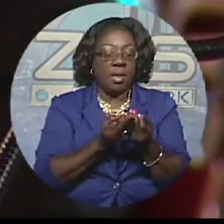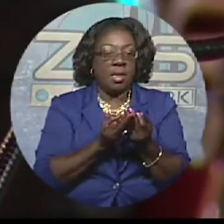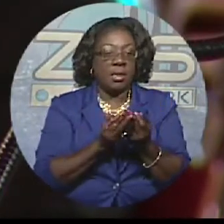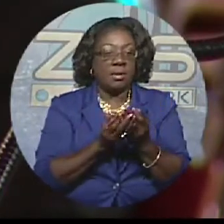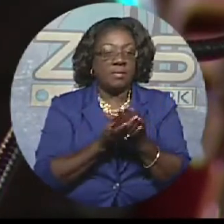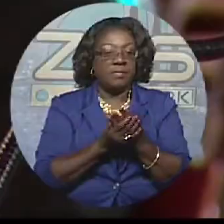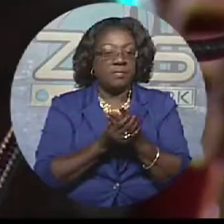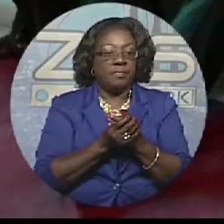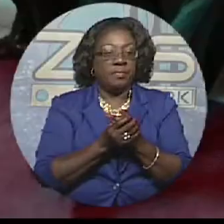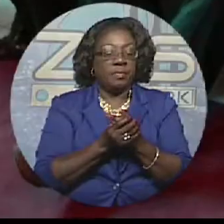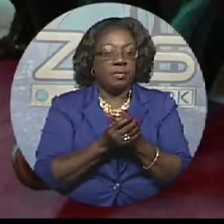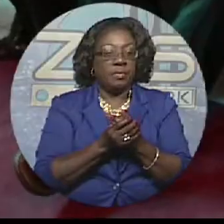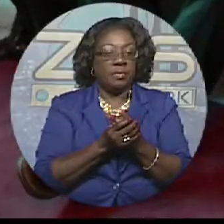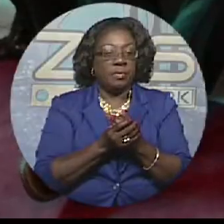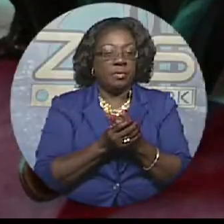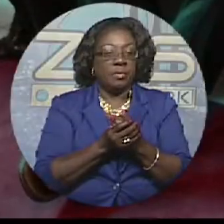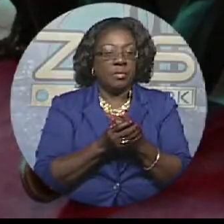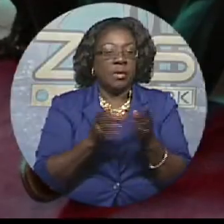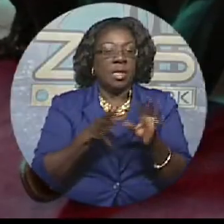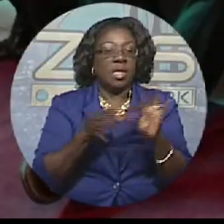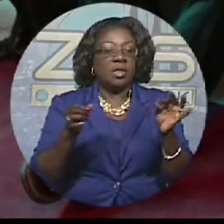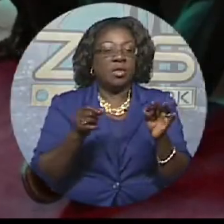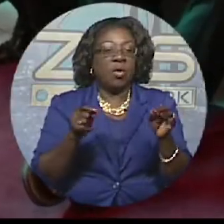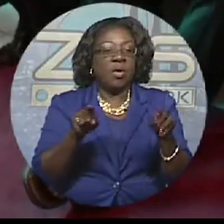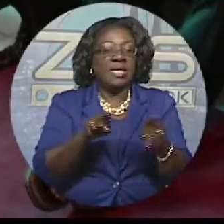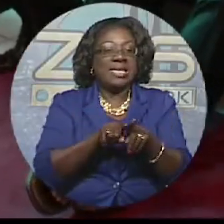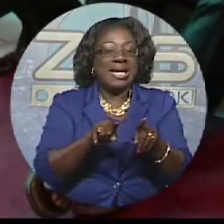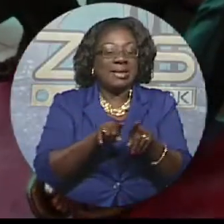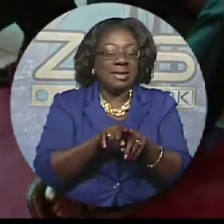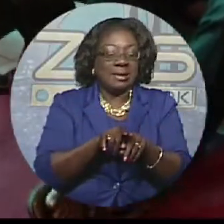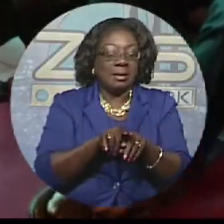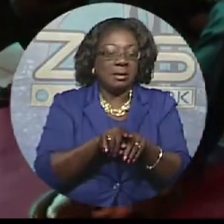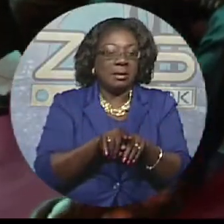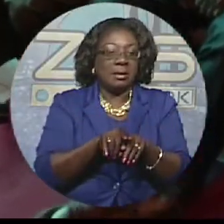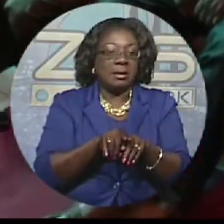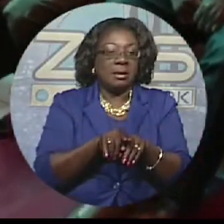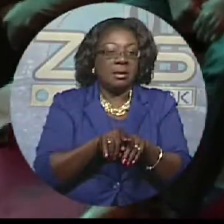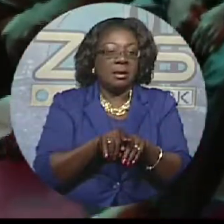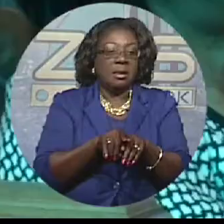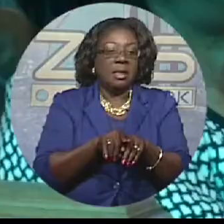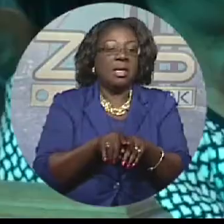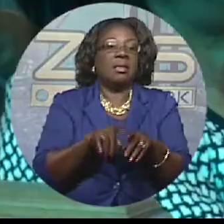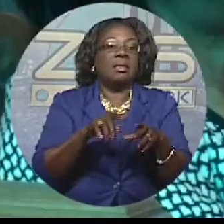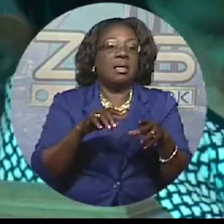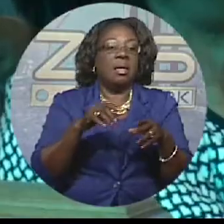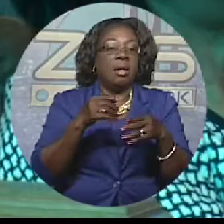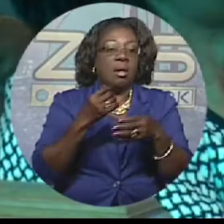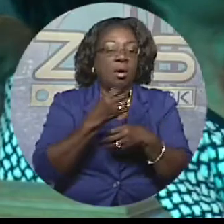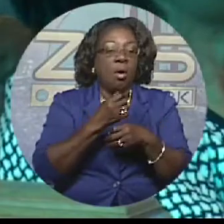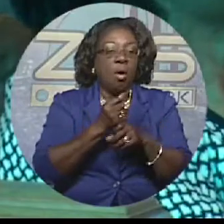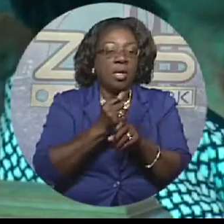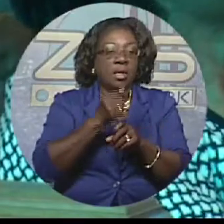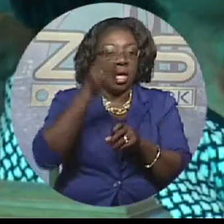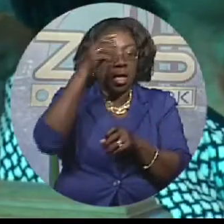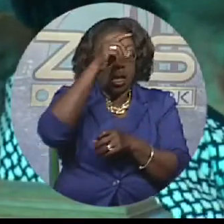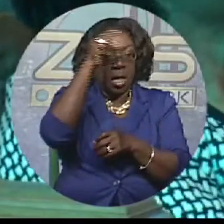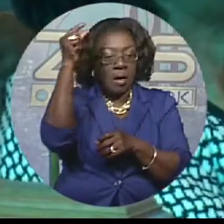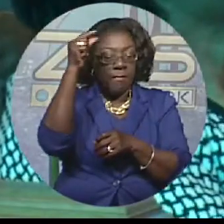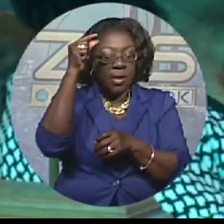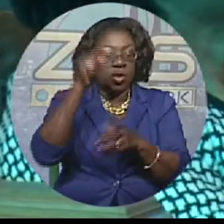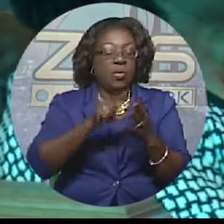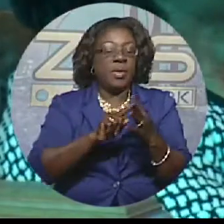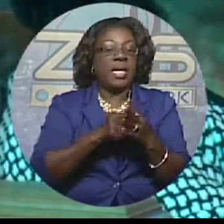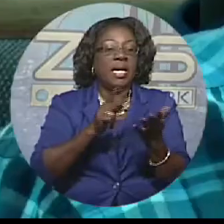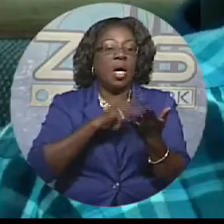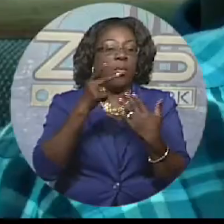penny. It's stories like this that have led government to begin programs such as the recently launched mentorship initiative